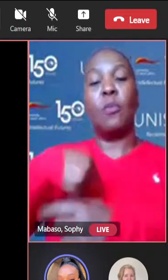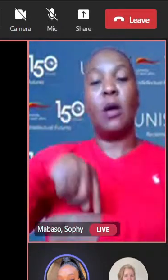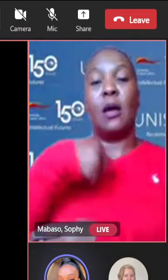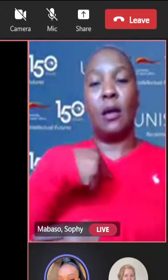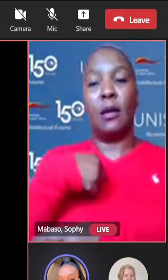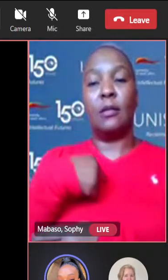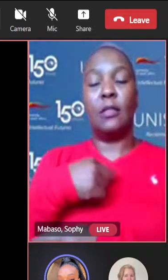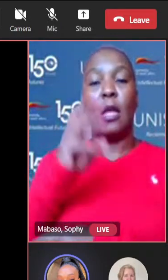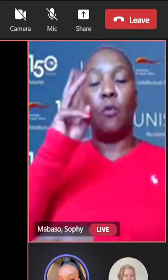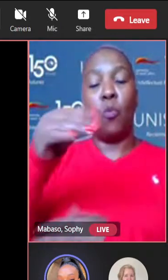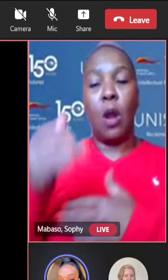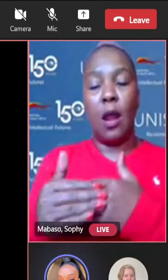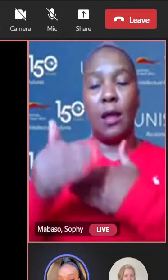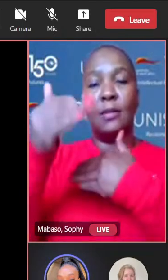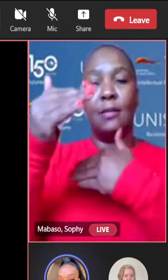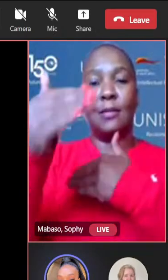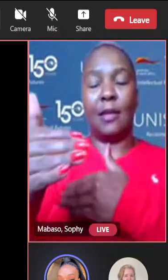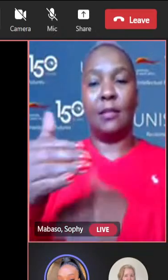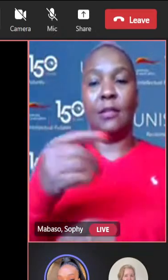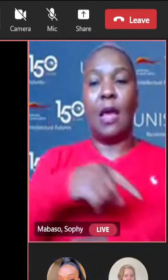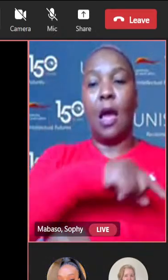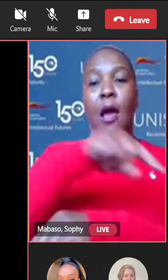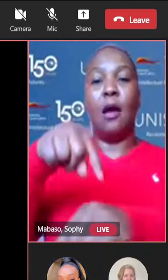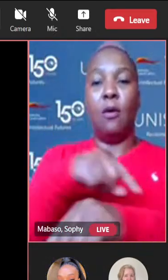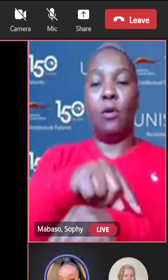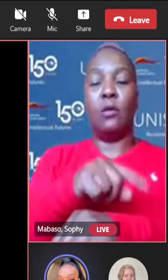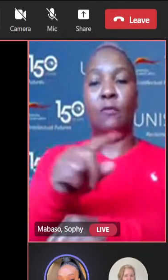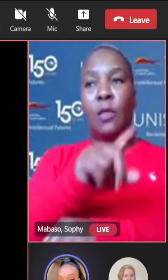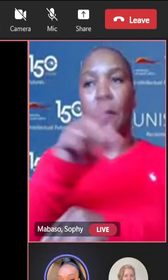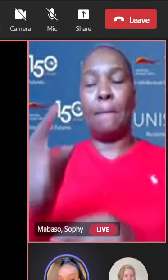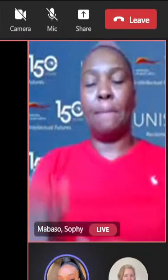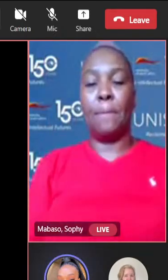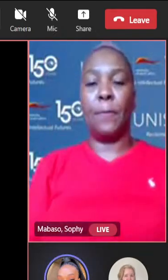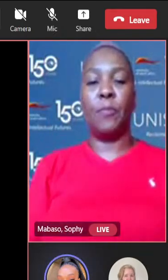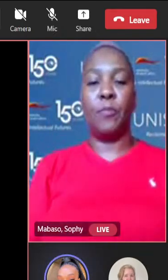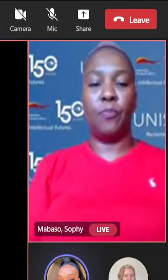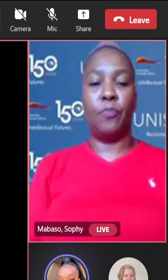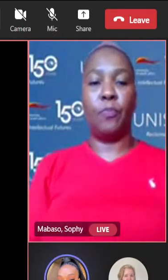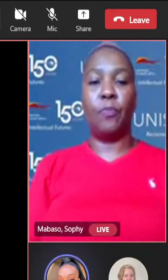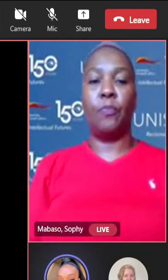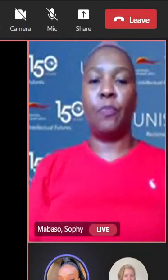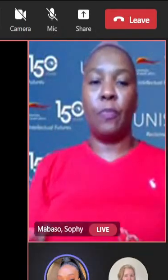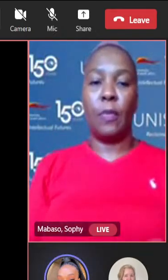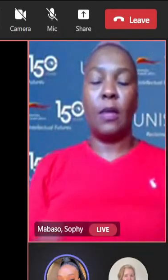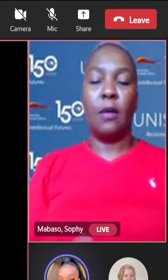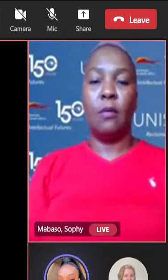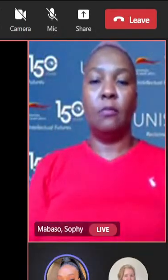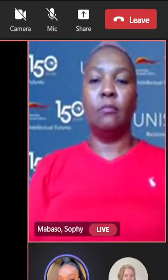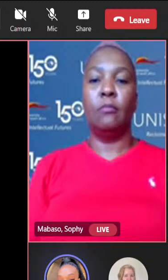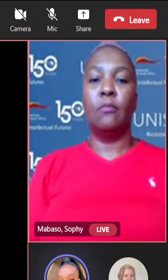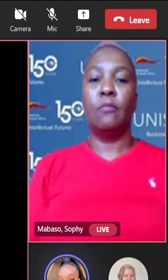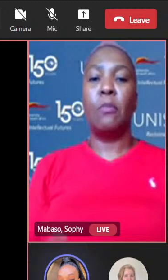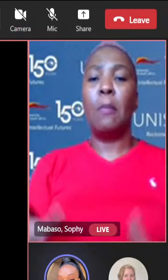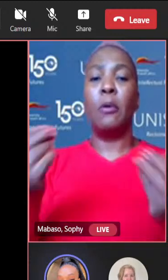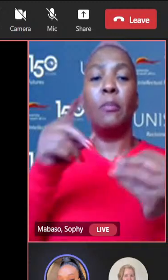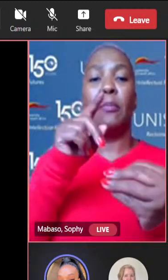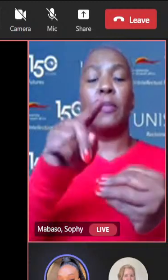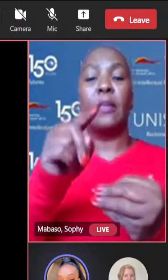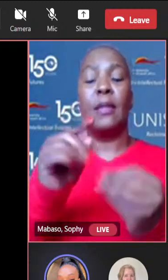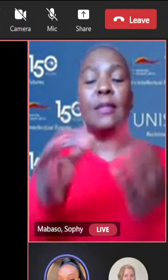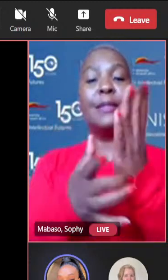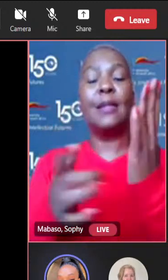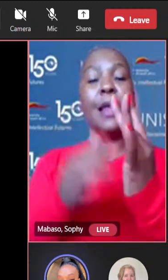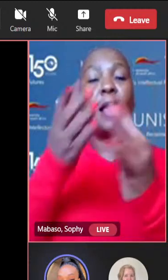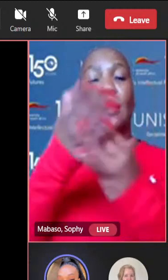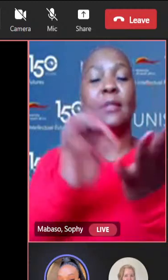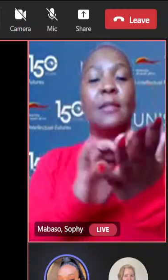will extend the hours for them. And then where can you find the digital access centers?